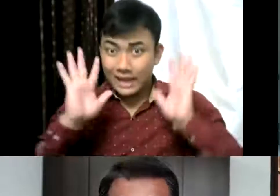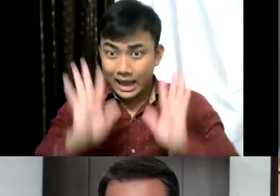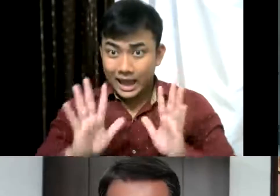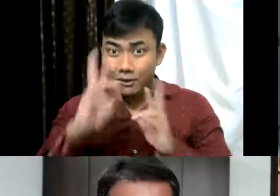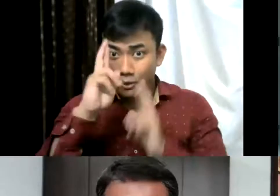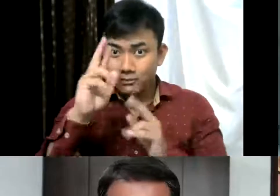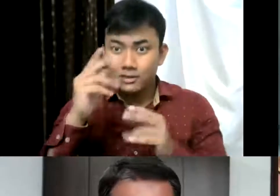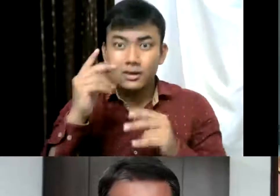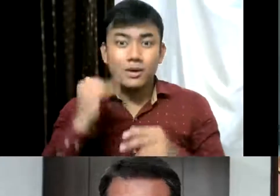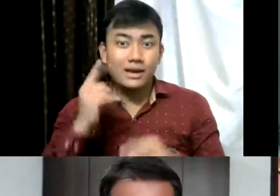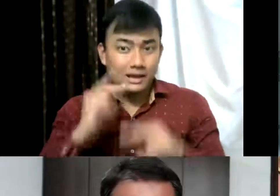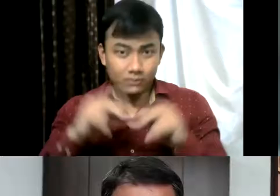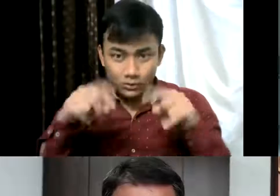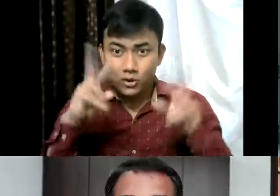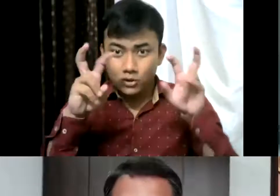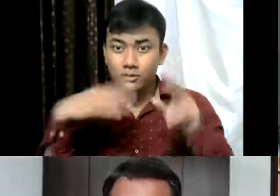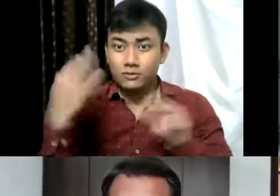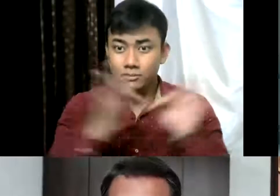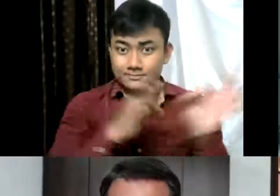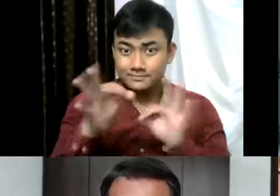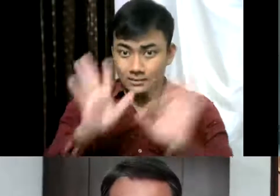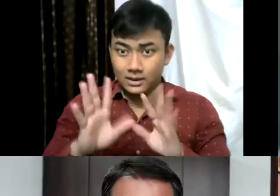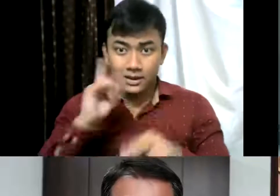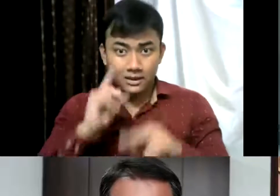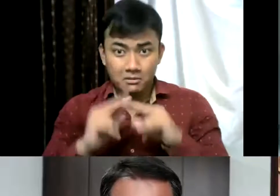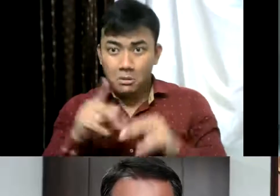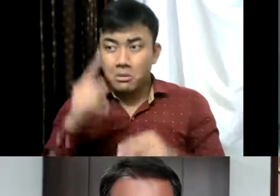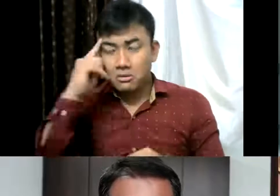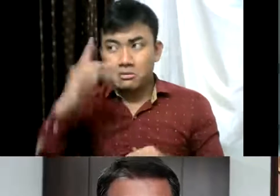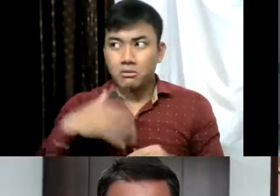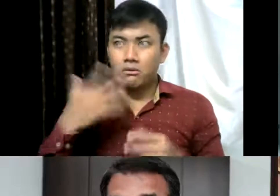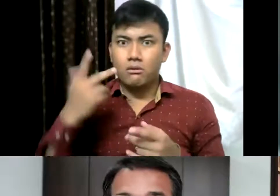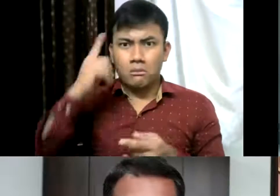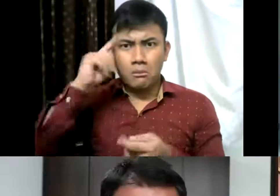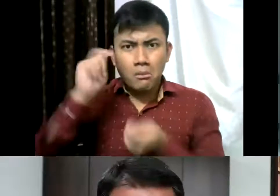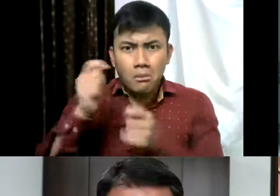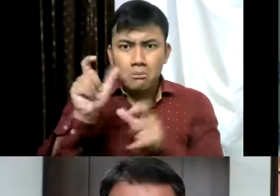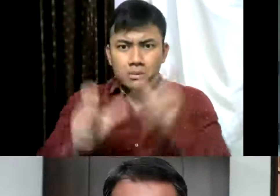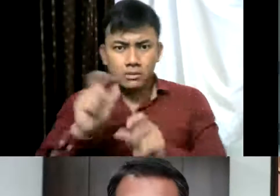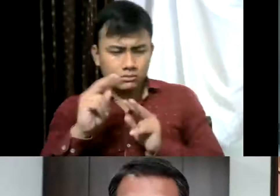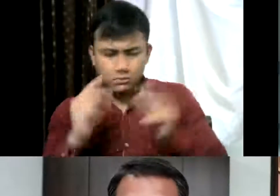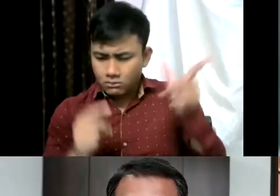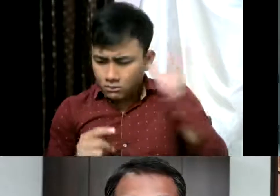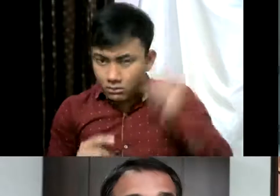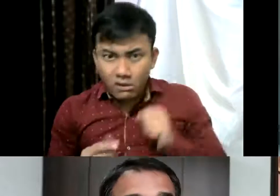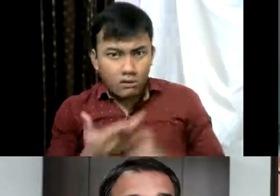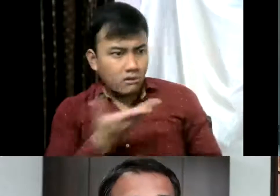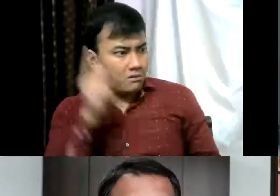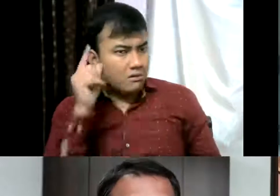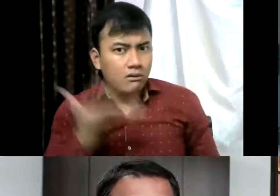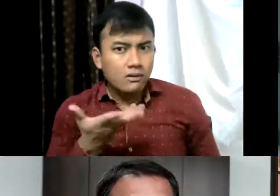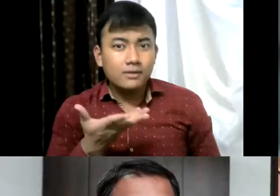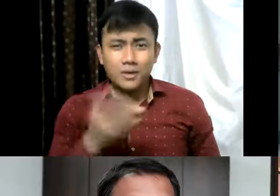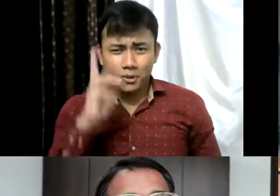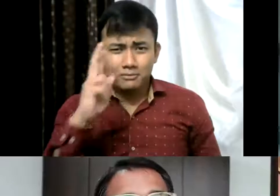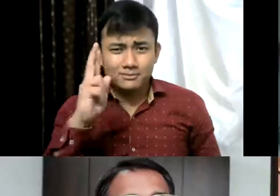know, the content that we talk about may be explicit. It doesn't reach ears or people that it may not be suitable for. So with